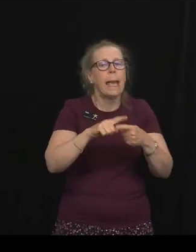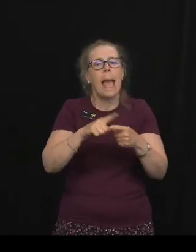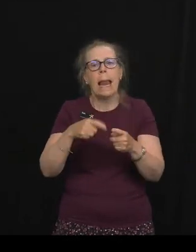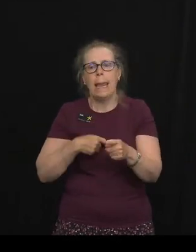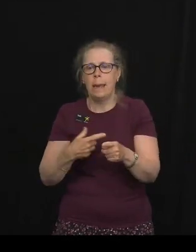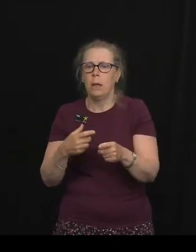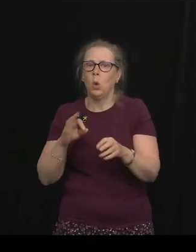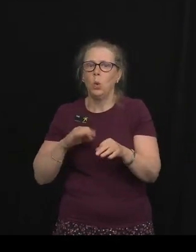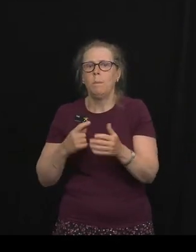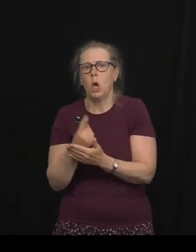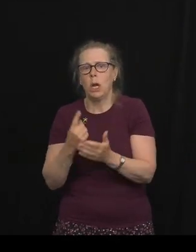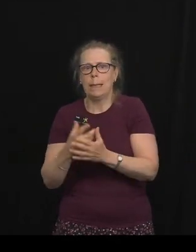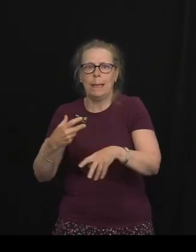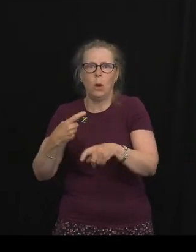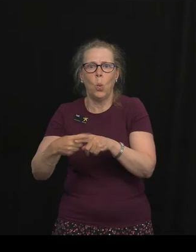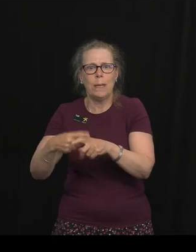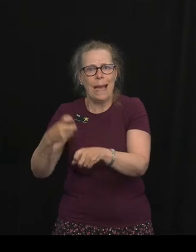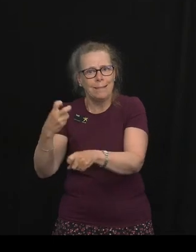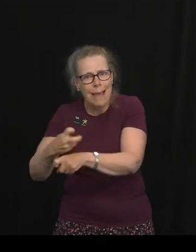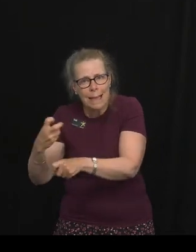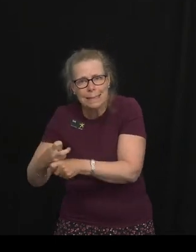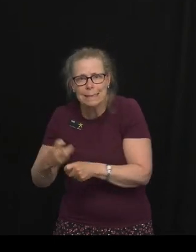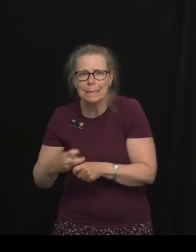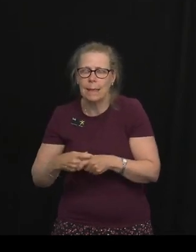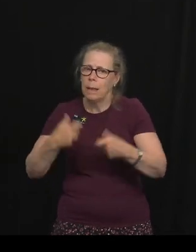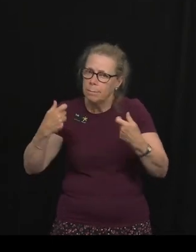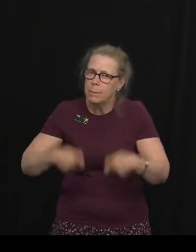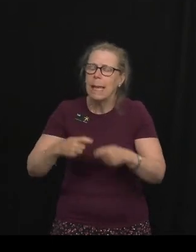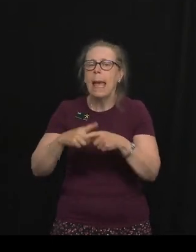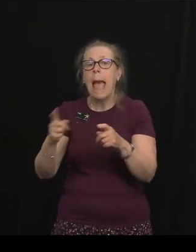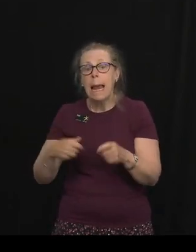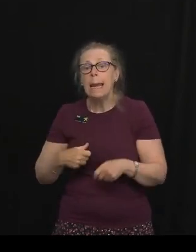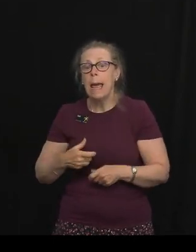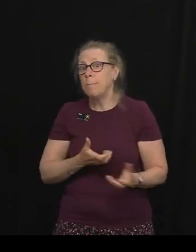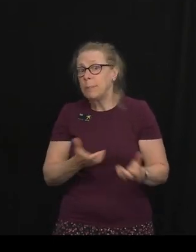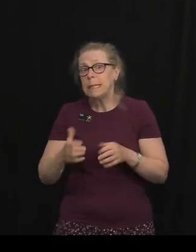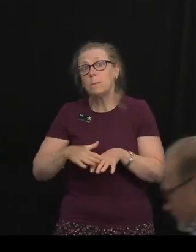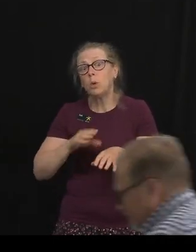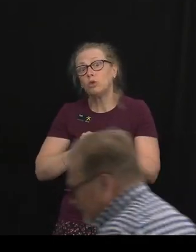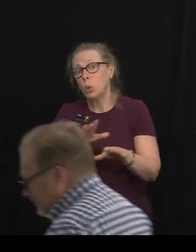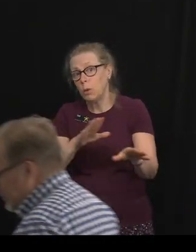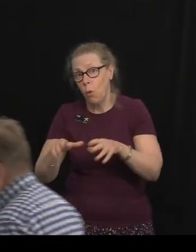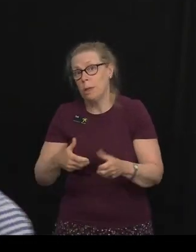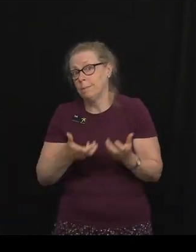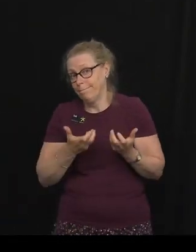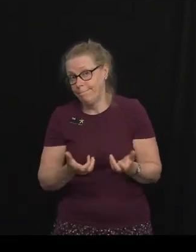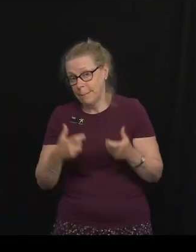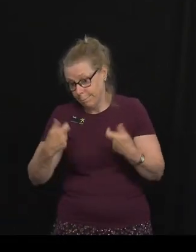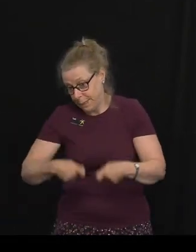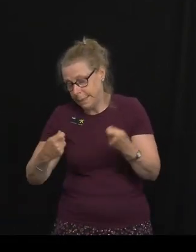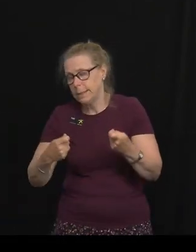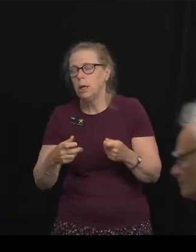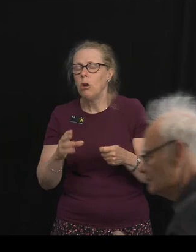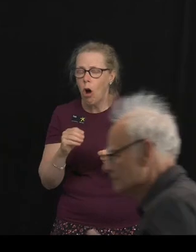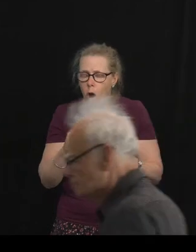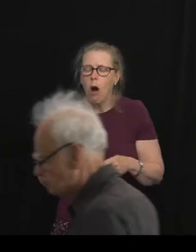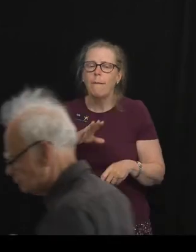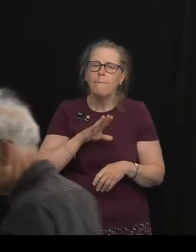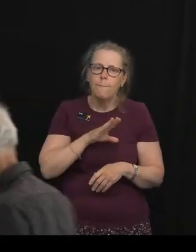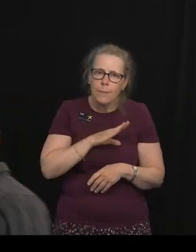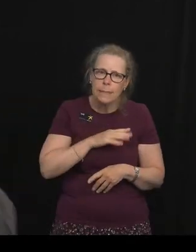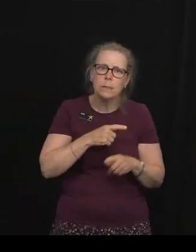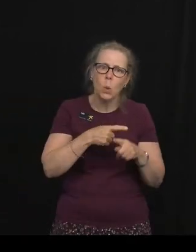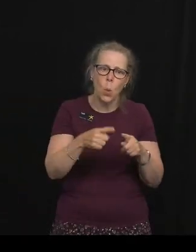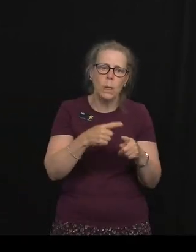or PPEs, or lack of access to basic health services. And yet, there are ways that it could have